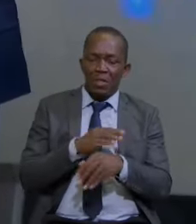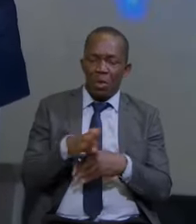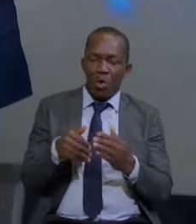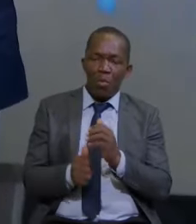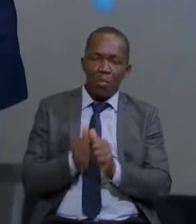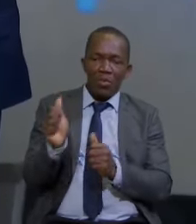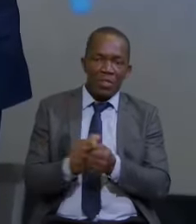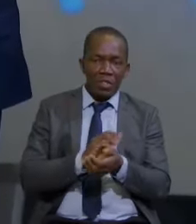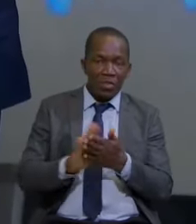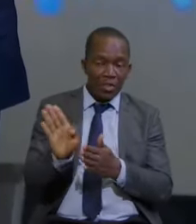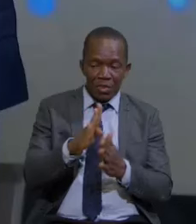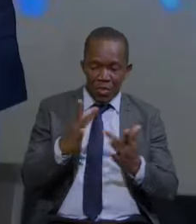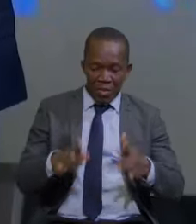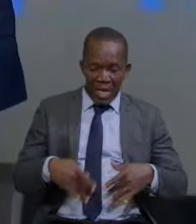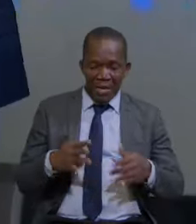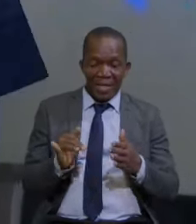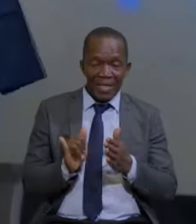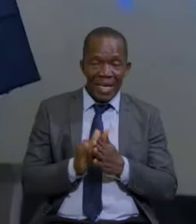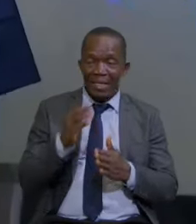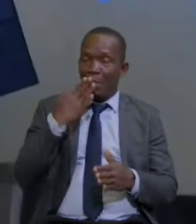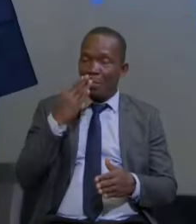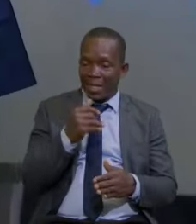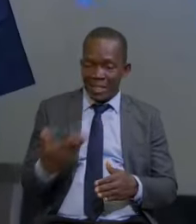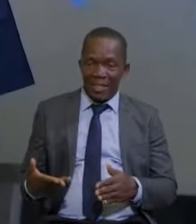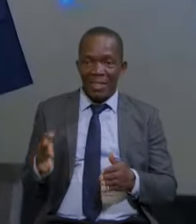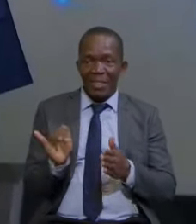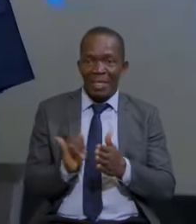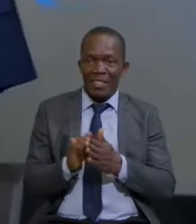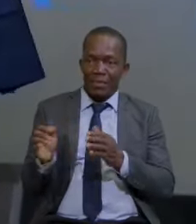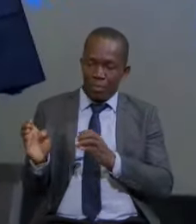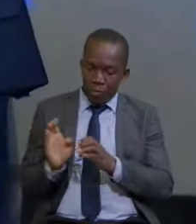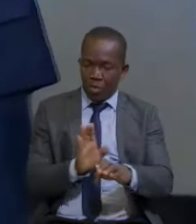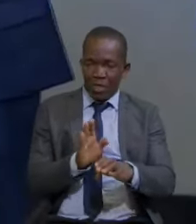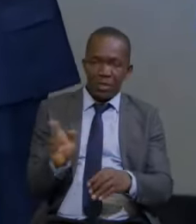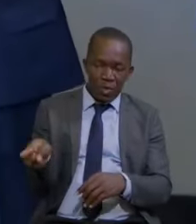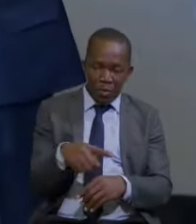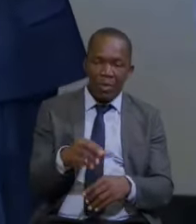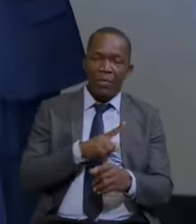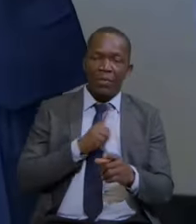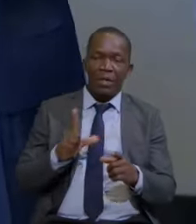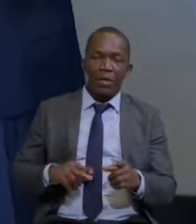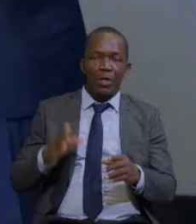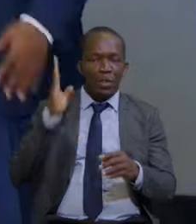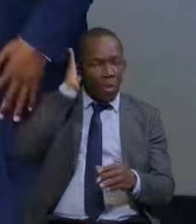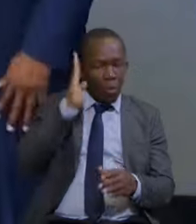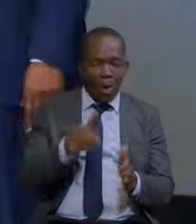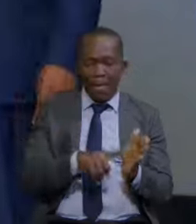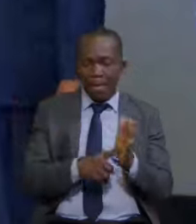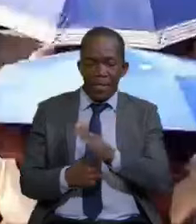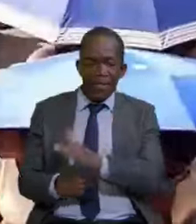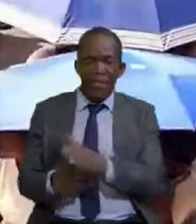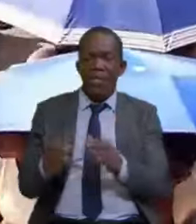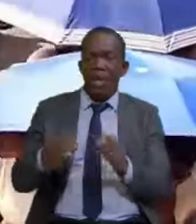is pushing you on the inside, the Lord will manifest total, complete authority over that